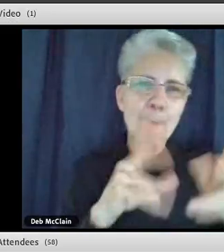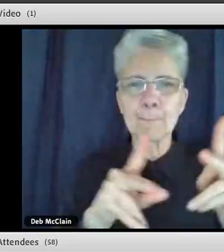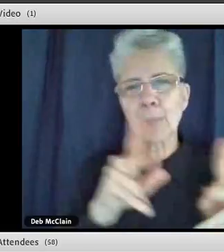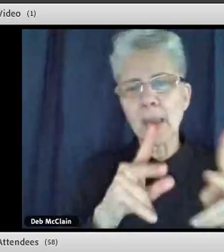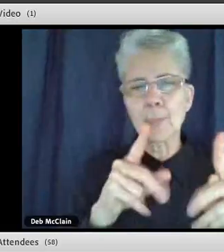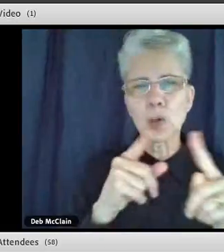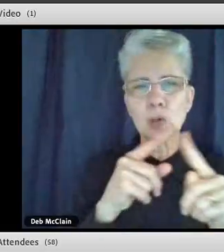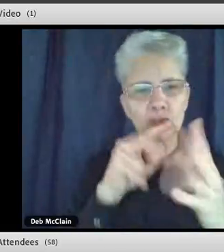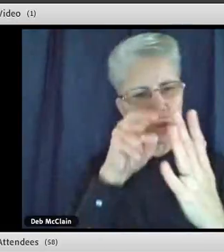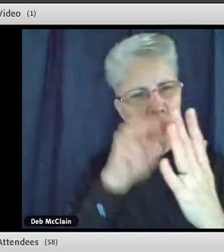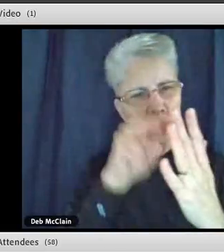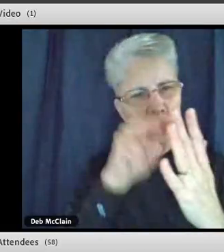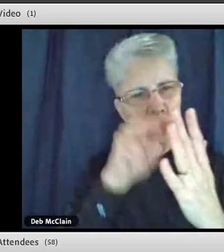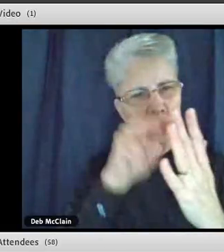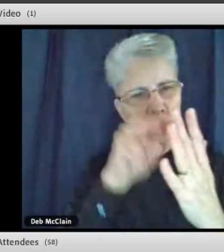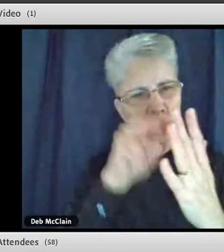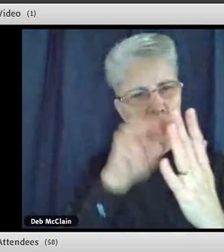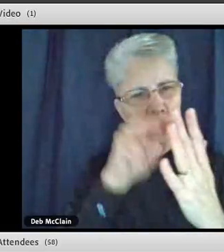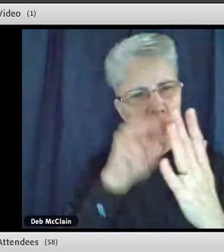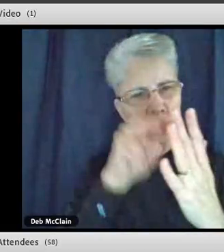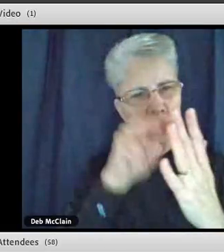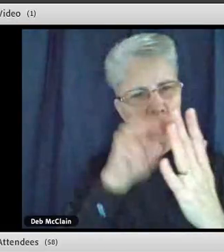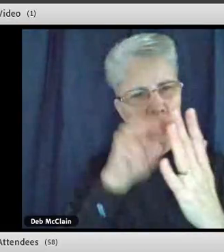to search and browse our